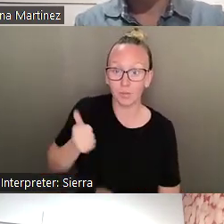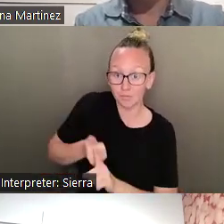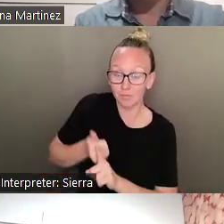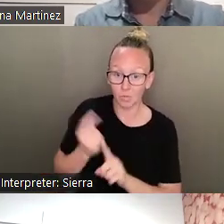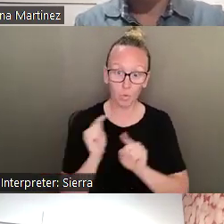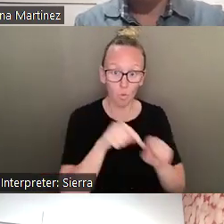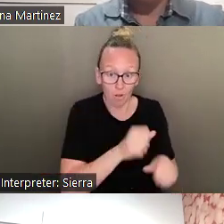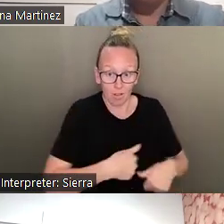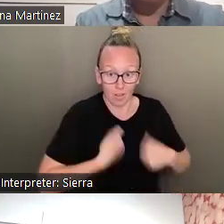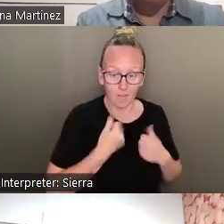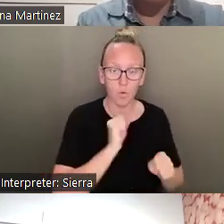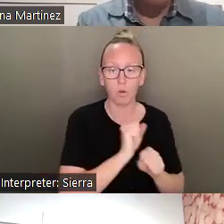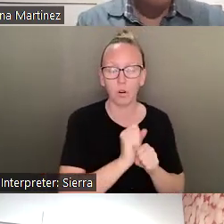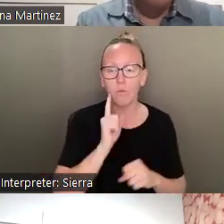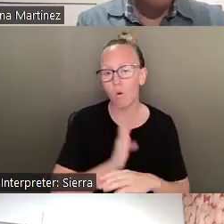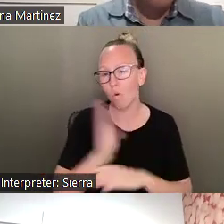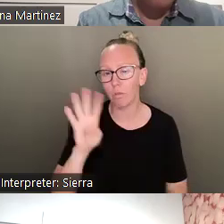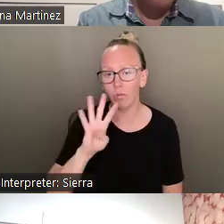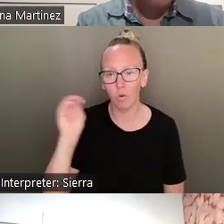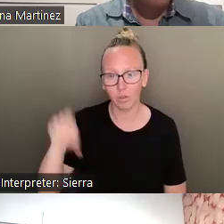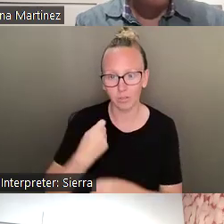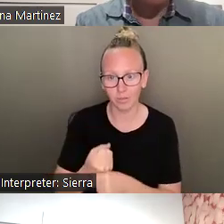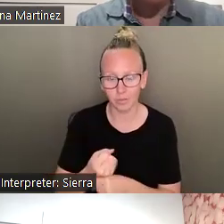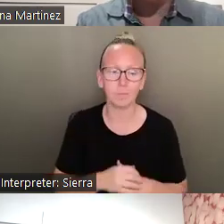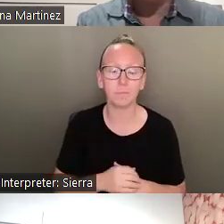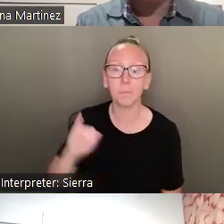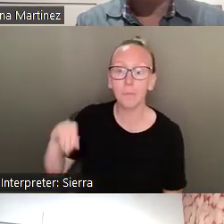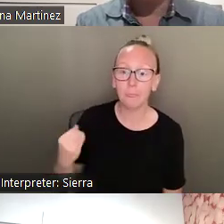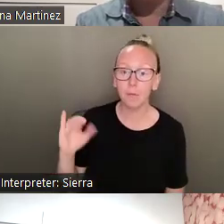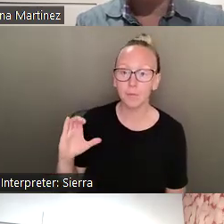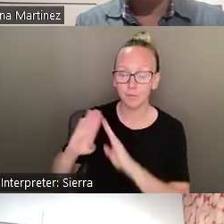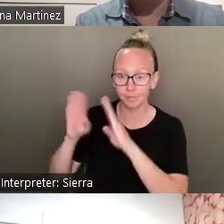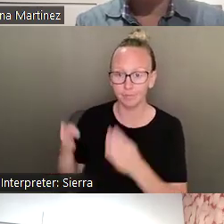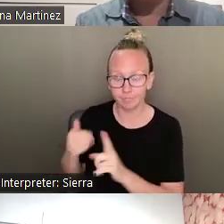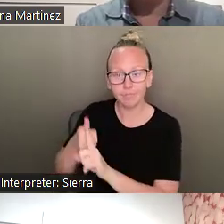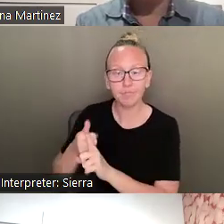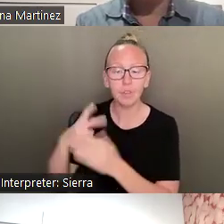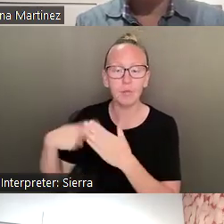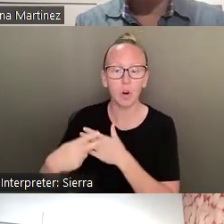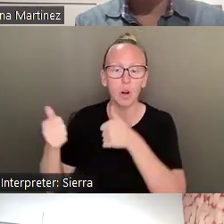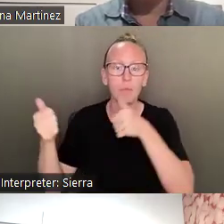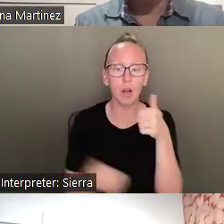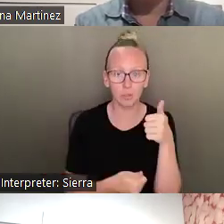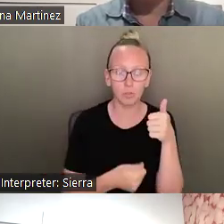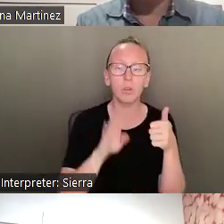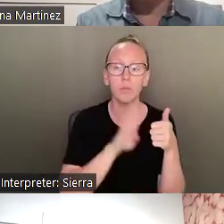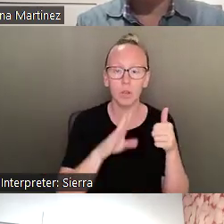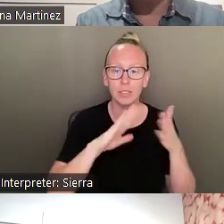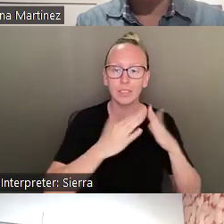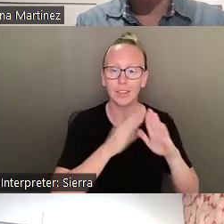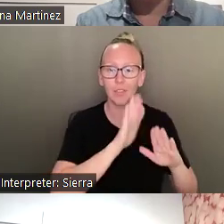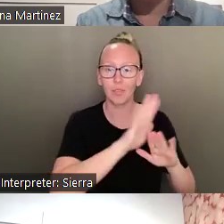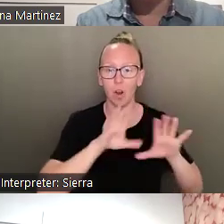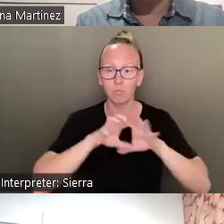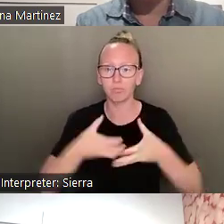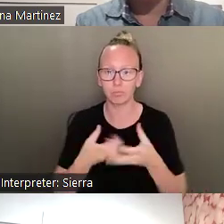decades. And the James Castle House is a program of the Boise City Department of Arts and History, which I want